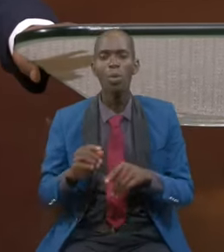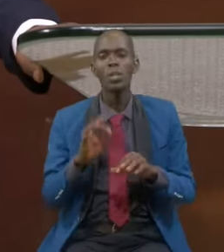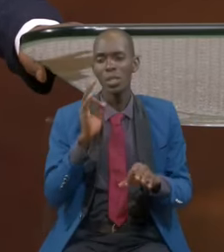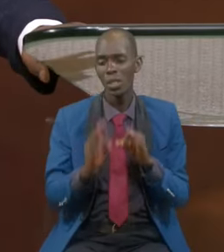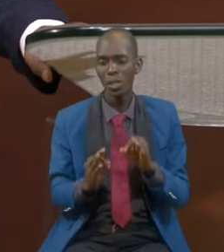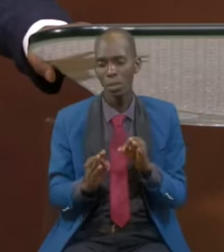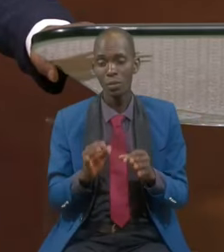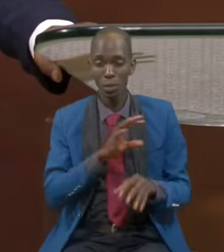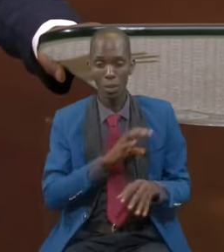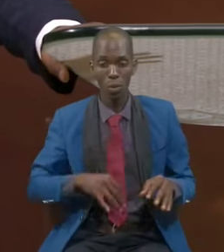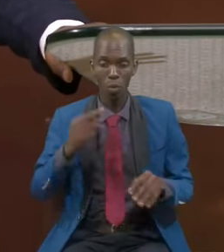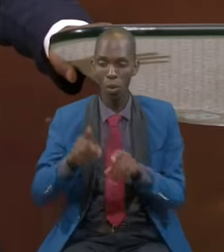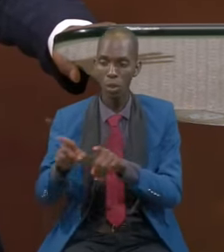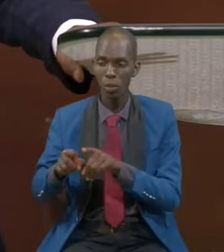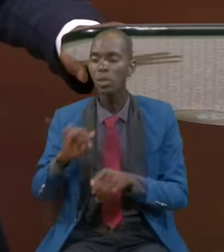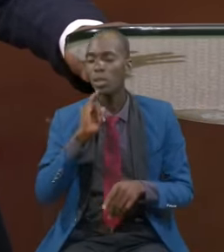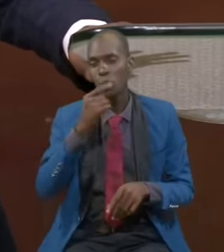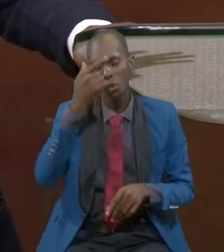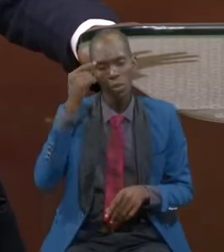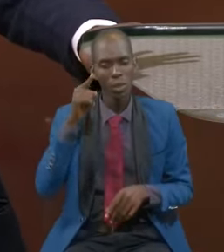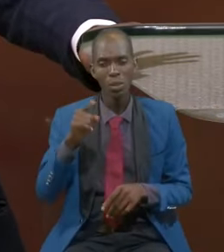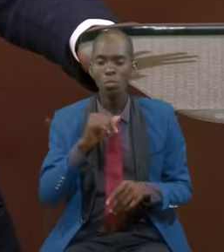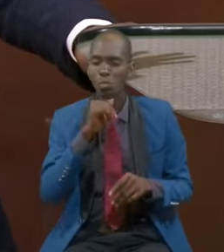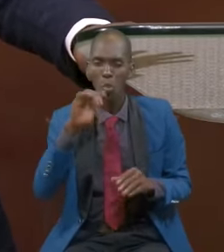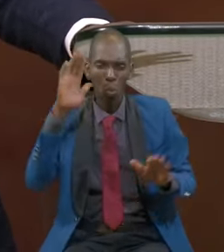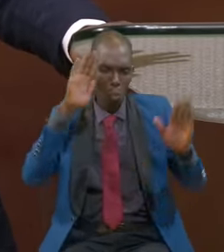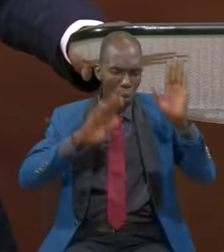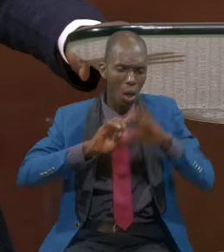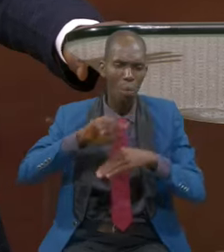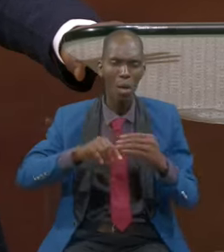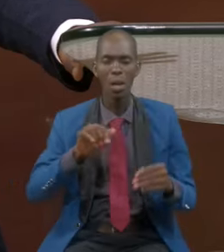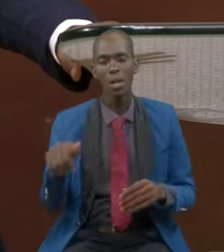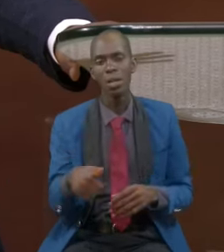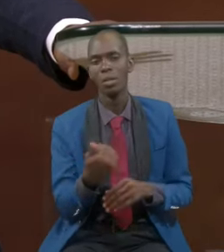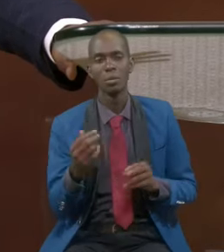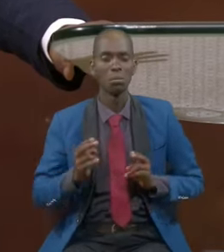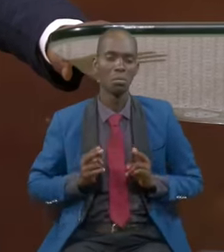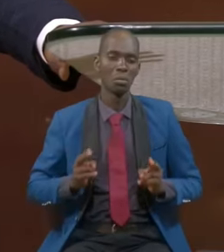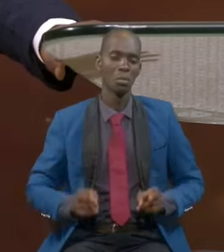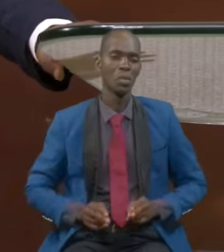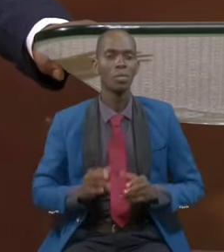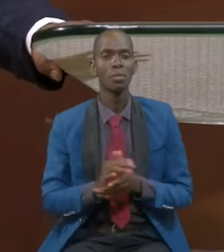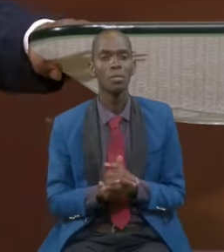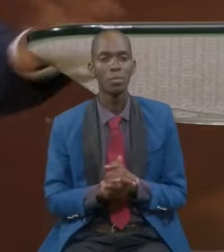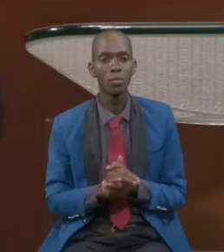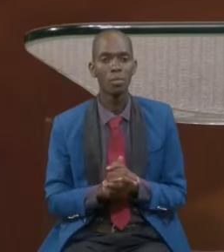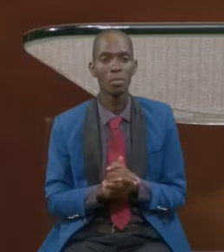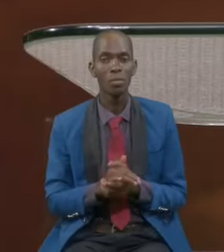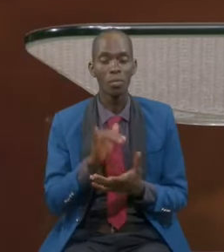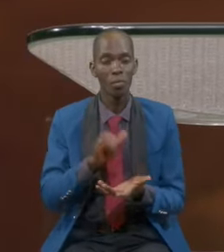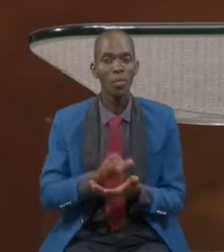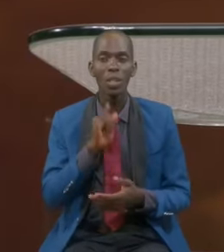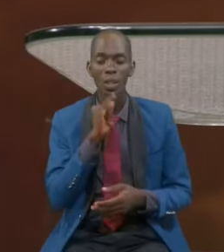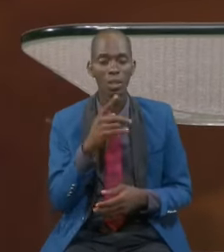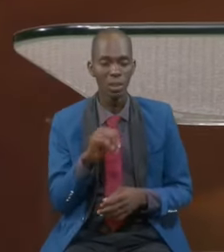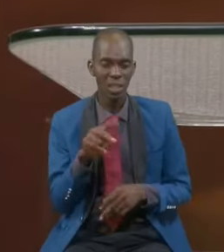For thou regardest not the person of men. That's the character we